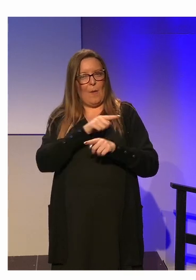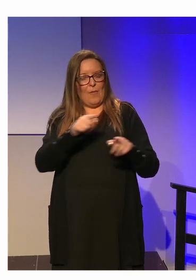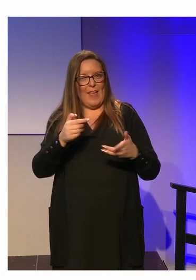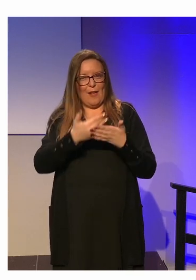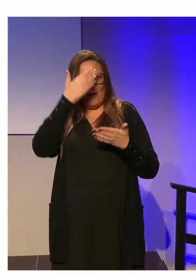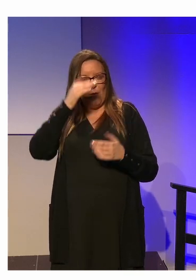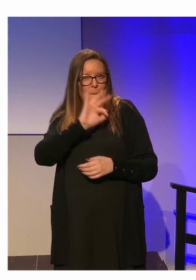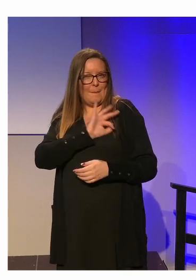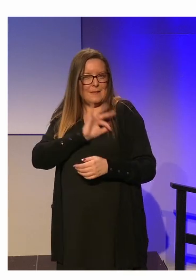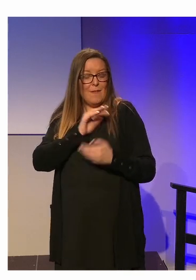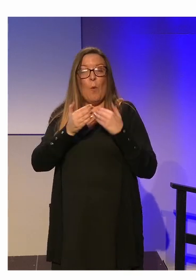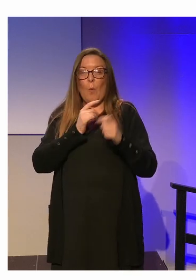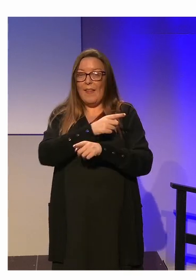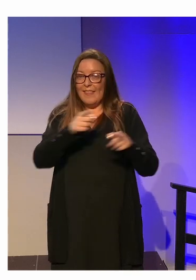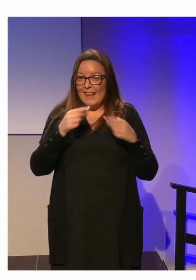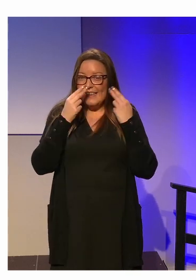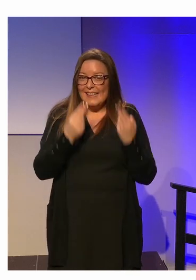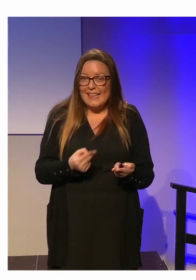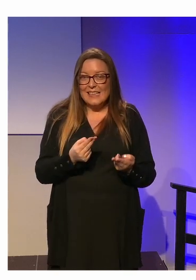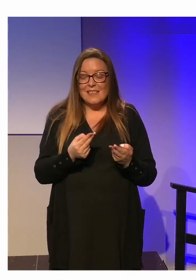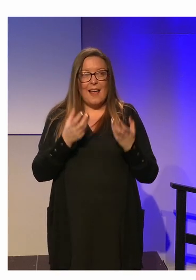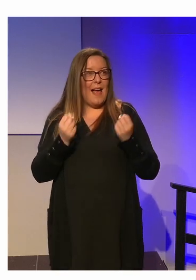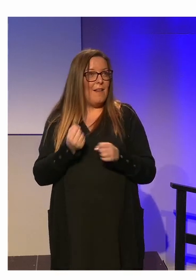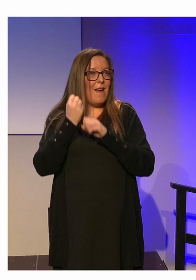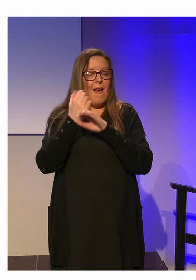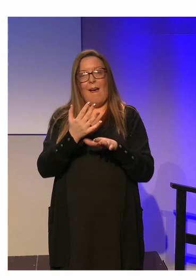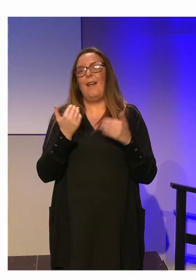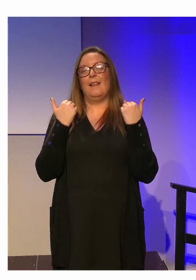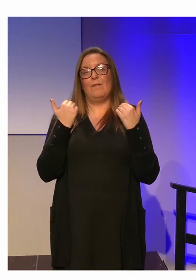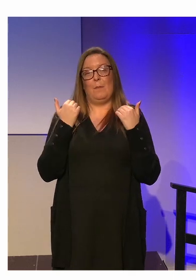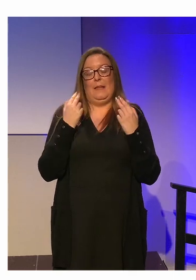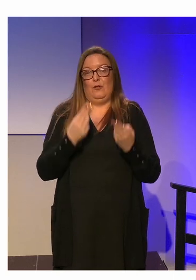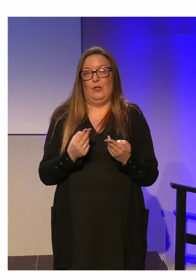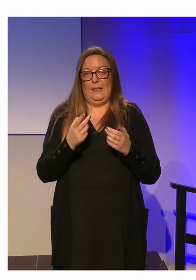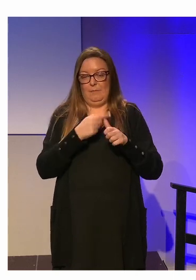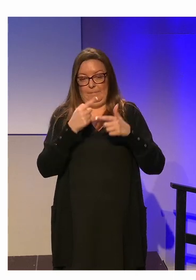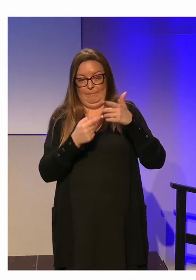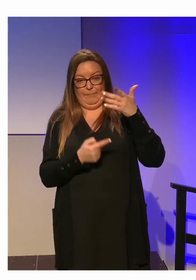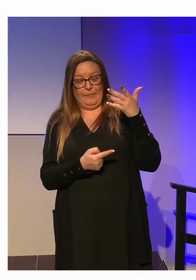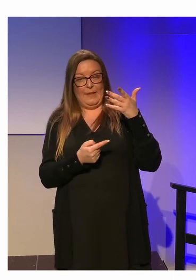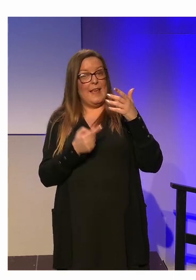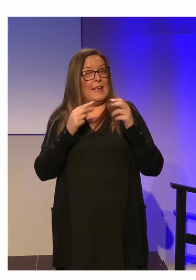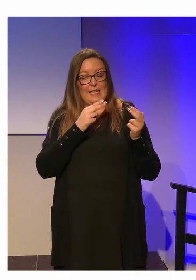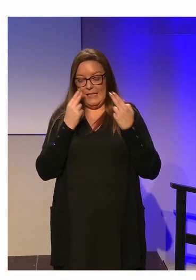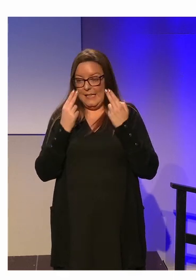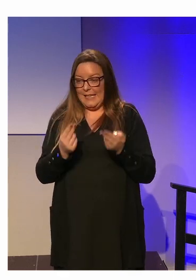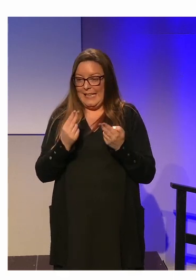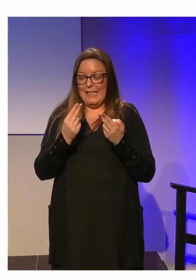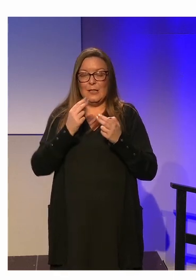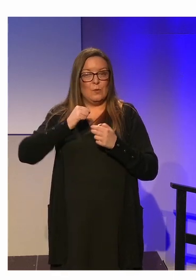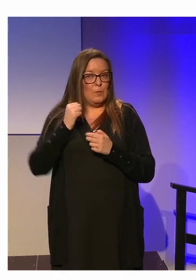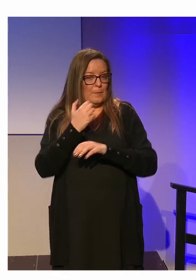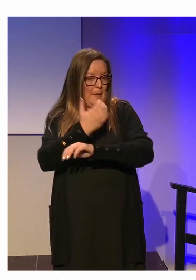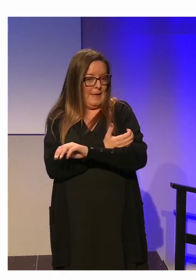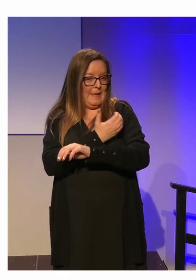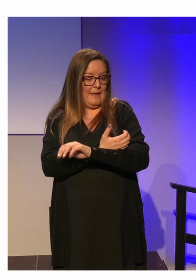which is what they need. We have all the information we need, right? We definitely need to still teach foundational information and